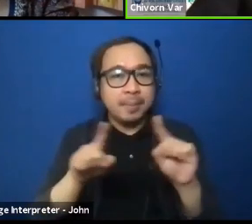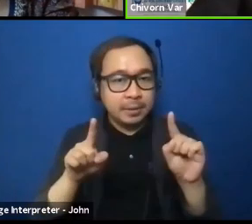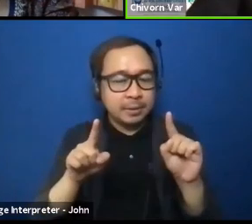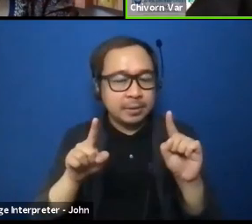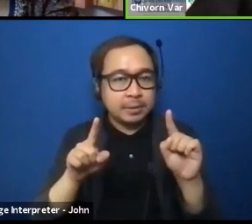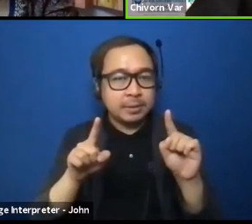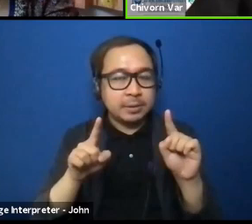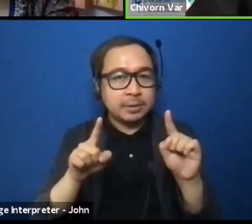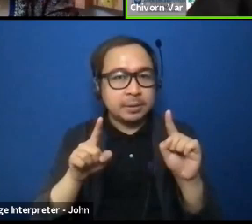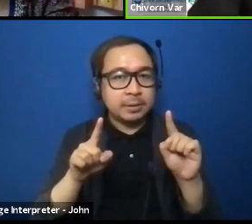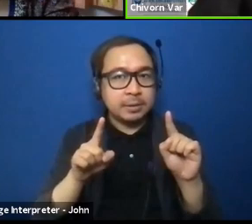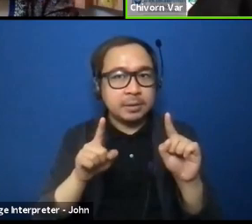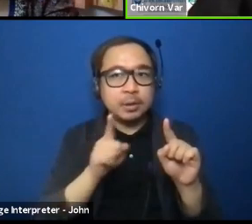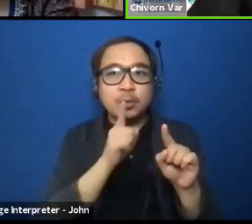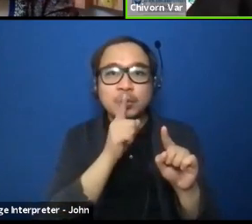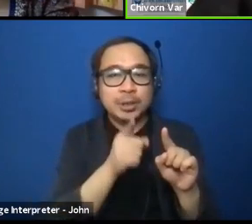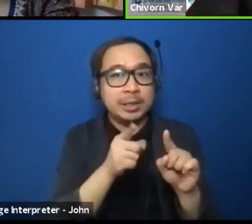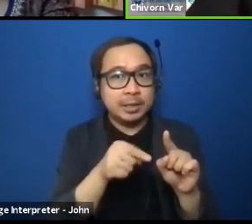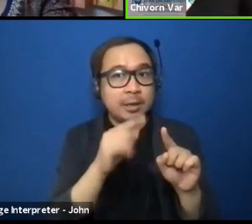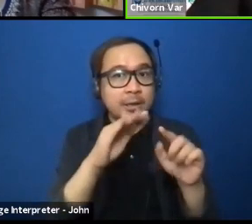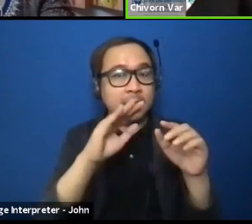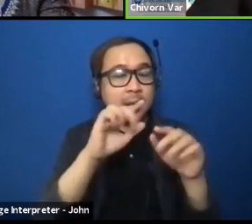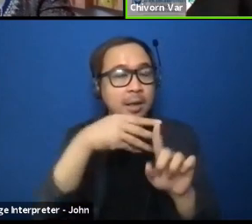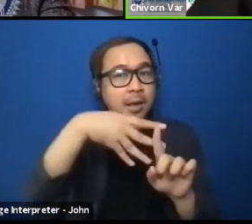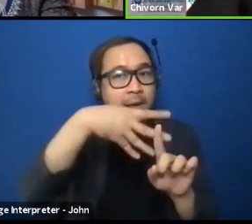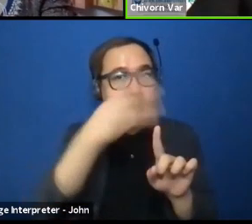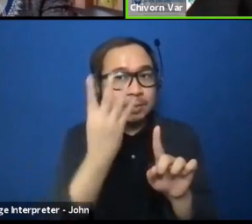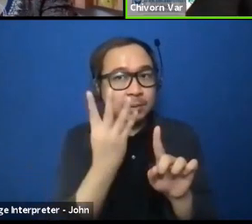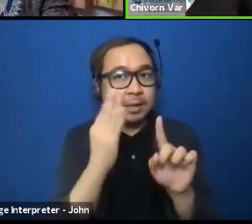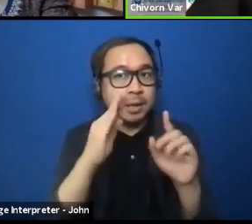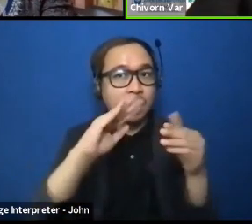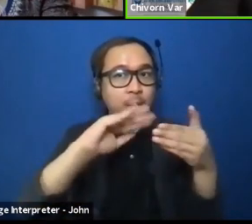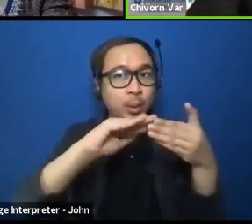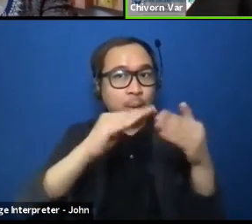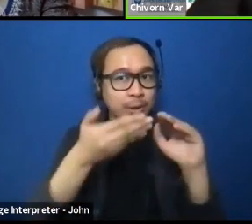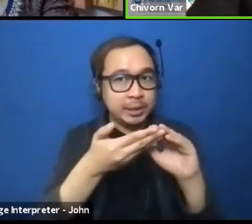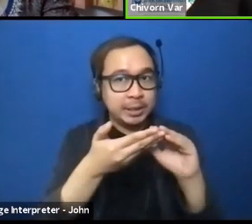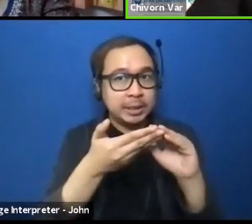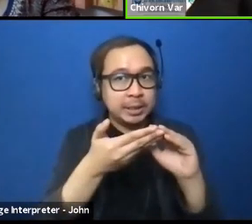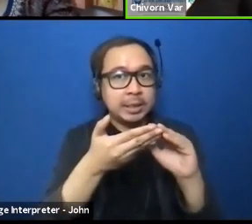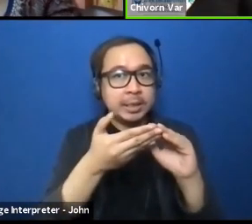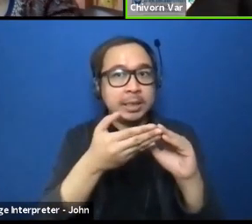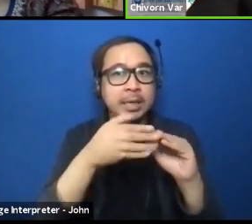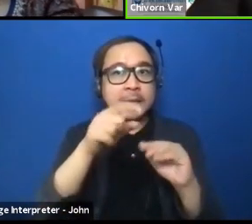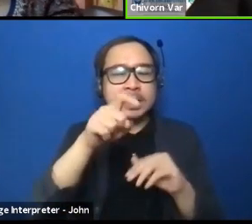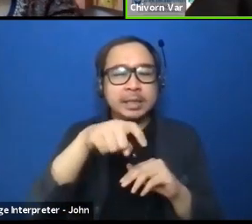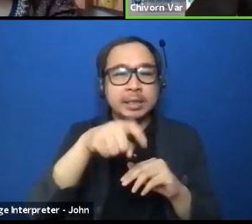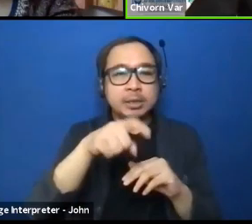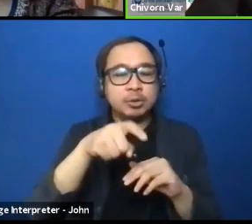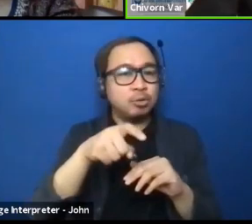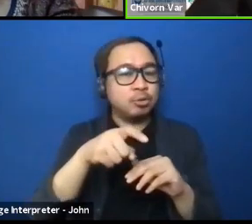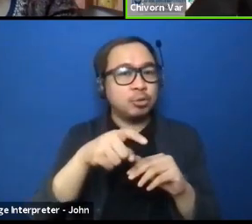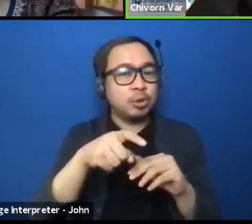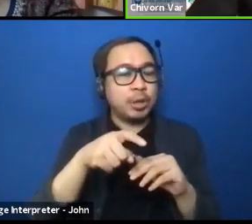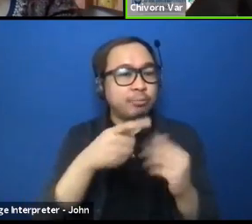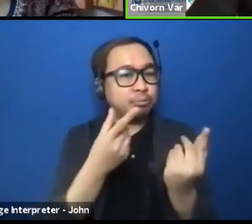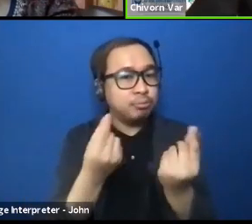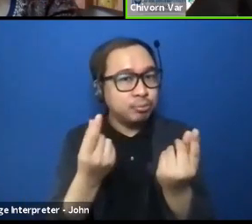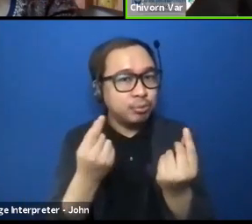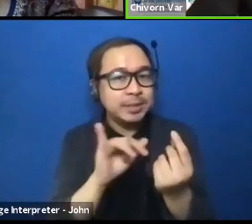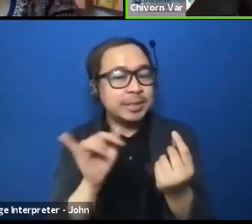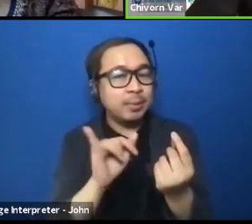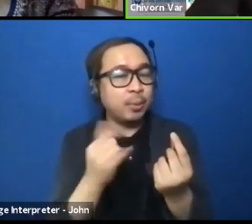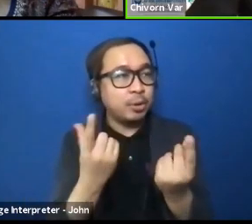LGBT community need to stand up like what we have done today in our